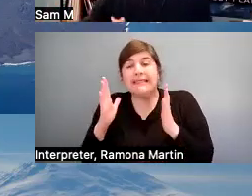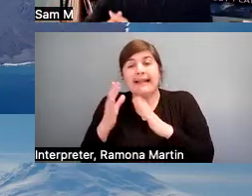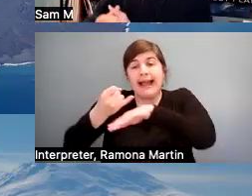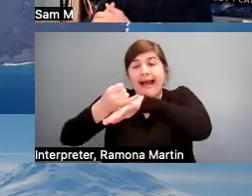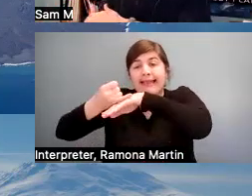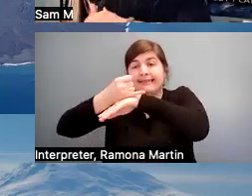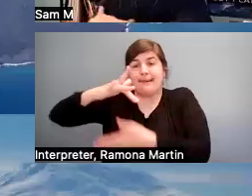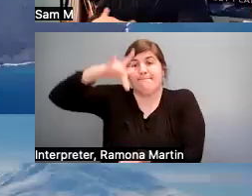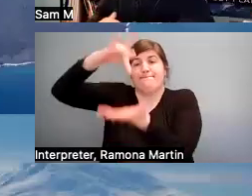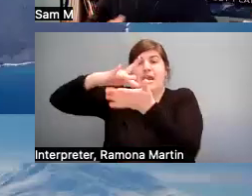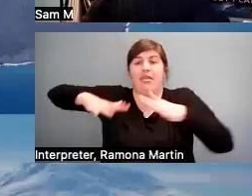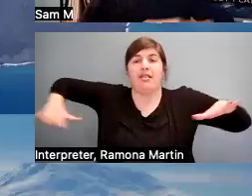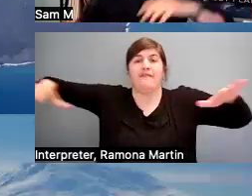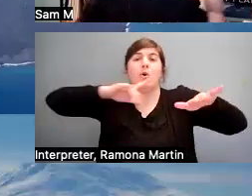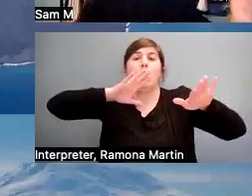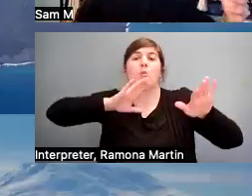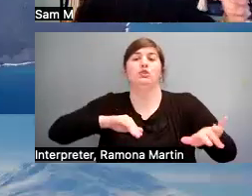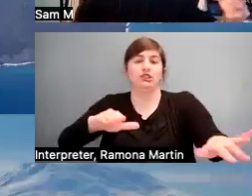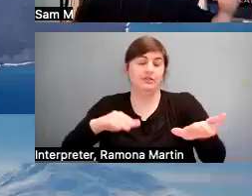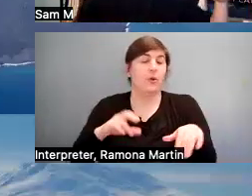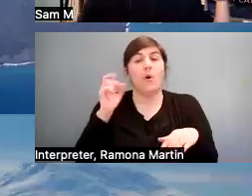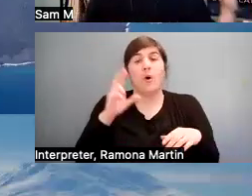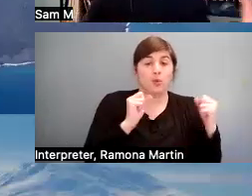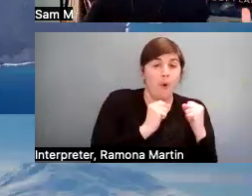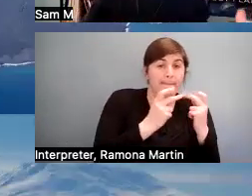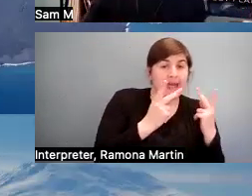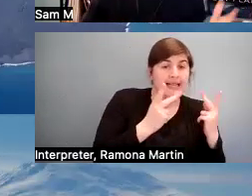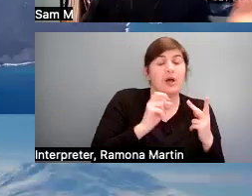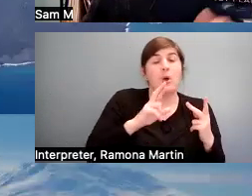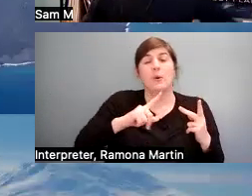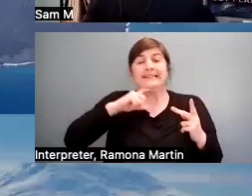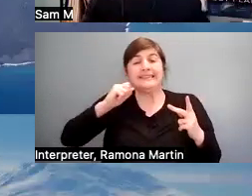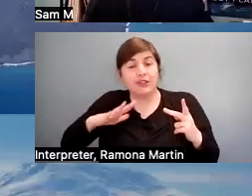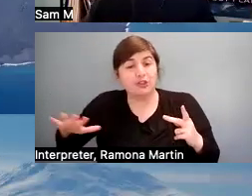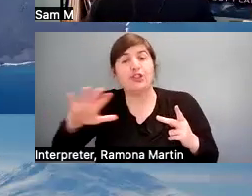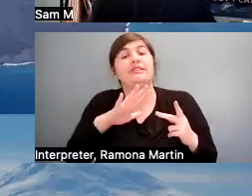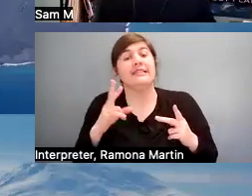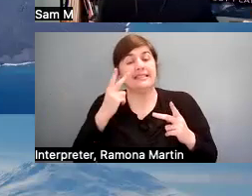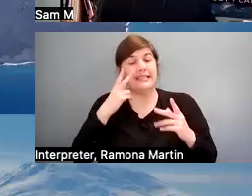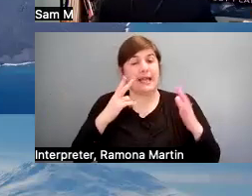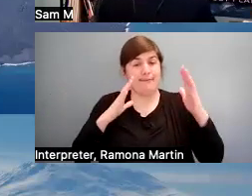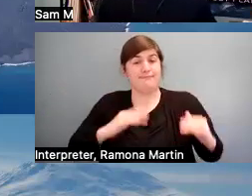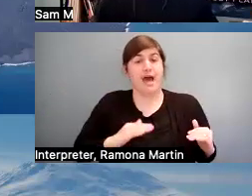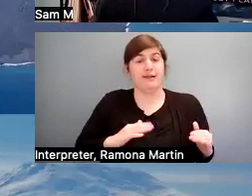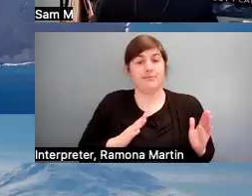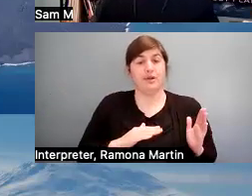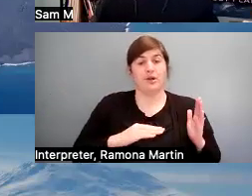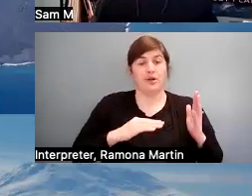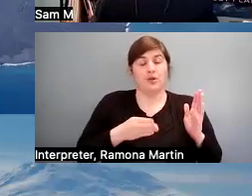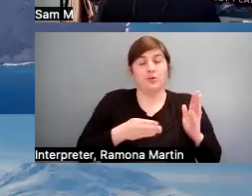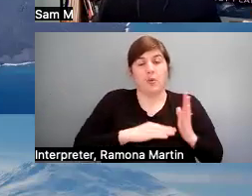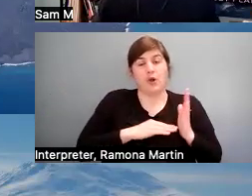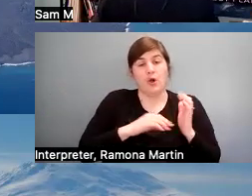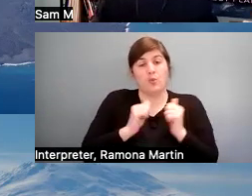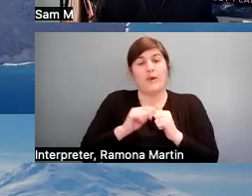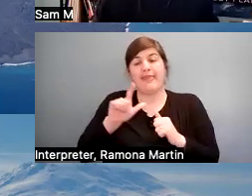can have volcanoes that are in very cold places or deserts. We can see one in the bottom there with a llama at the bottom. So